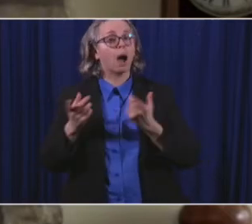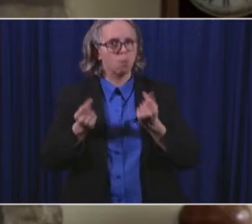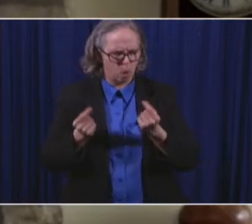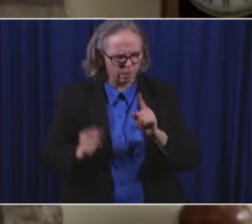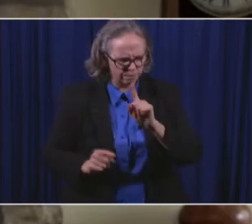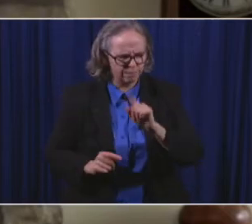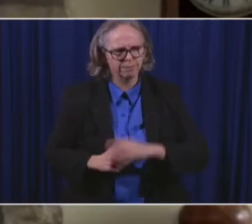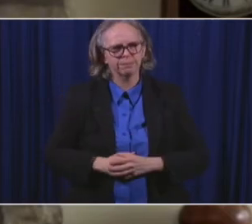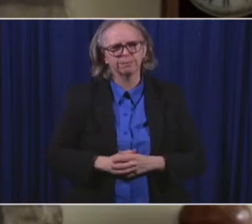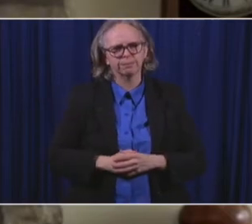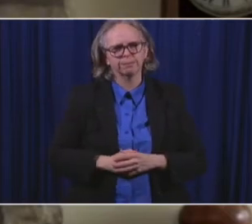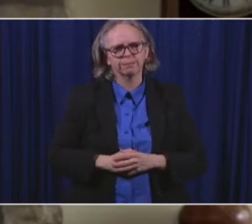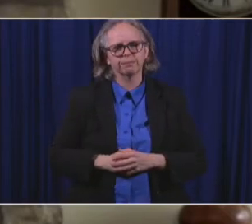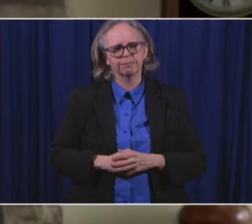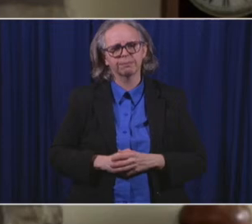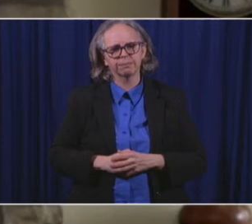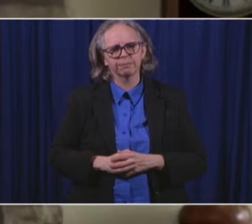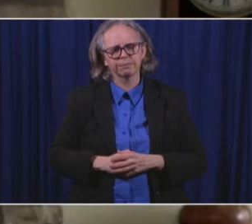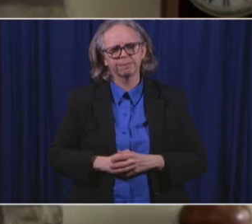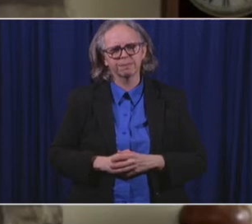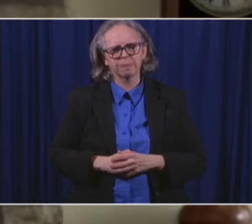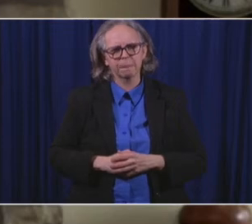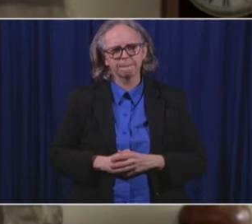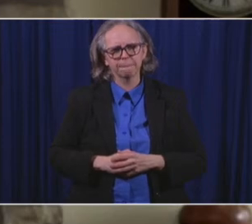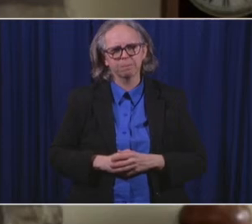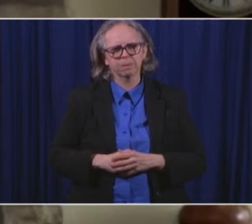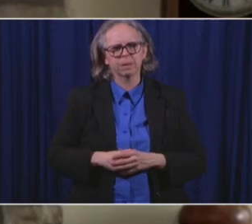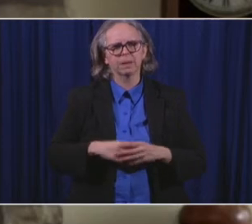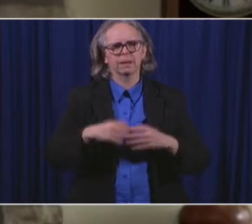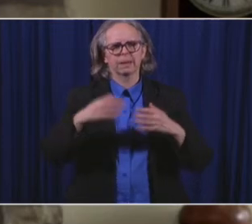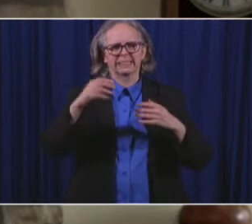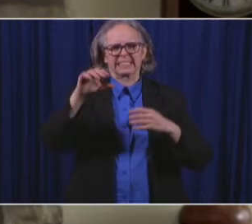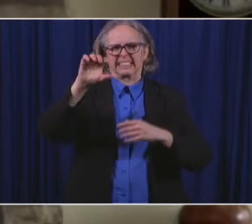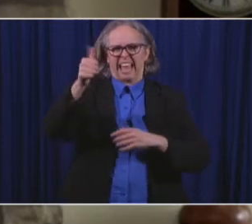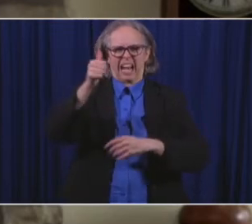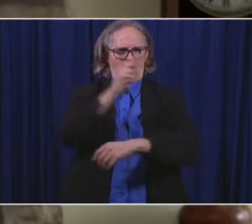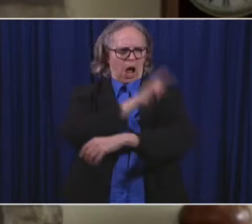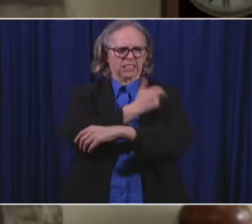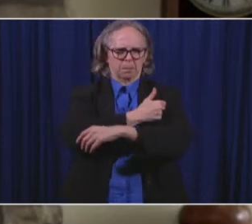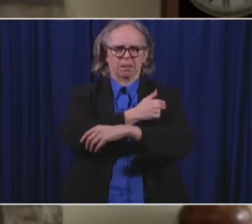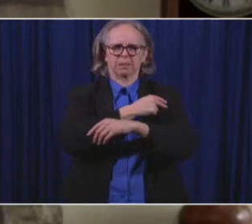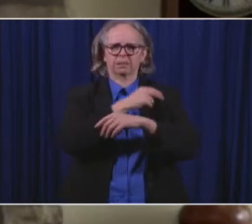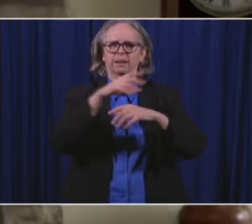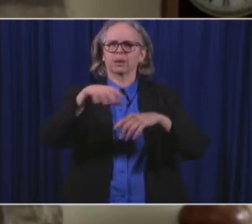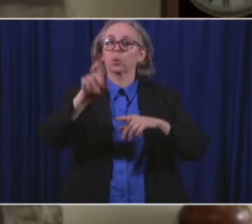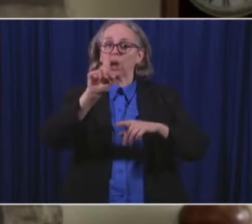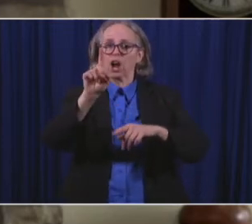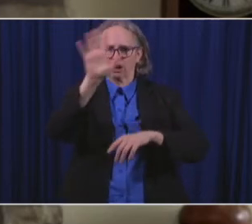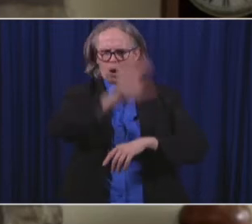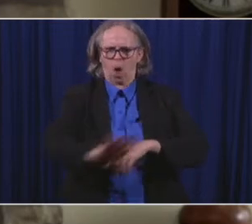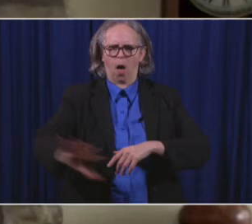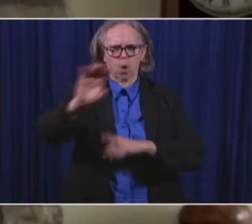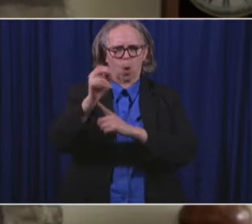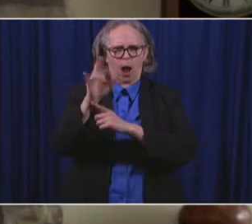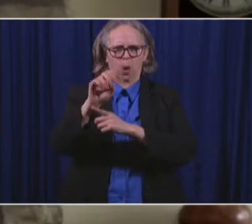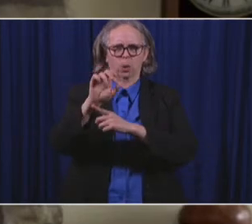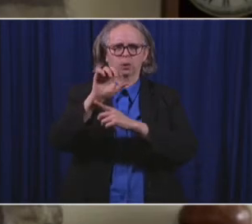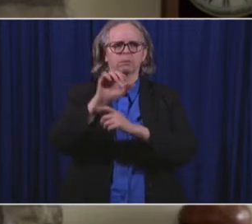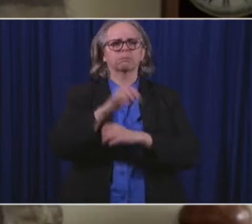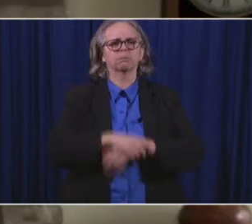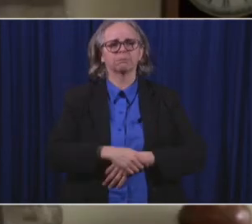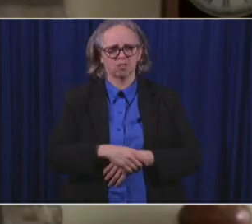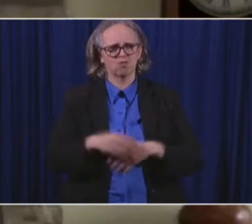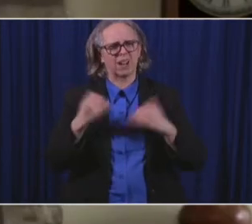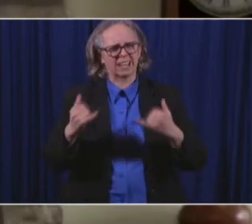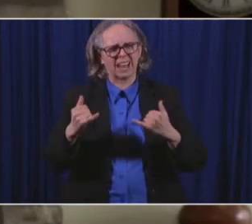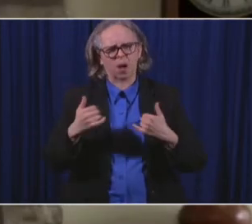certain amount that's going to go to the 10 hospitals. We are writing for them the priorities,